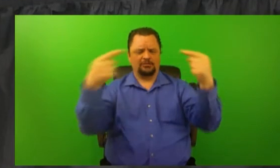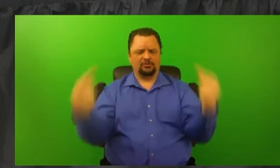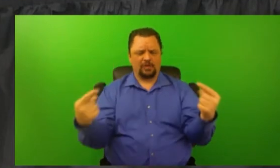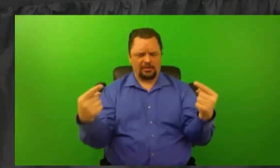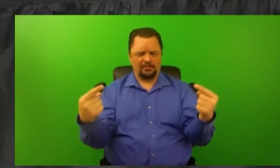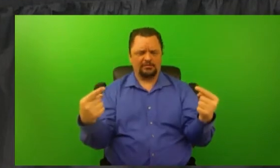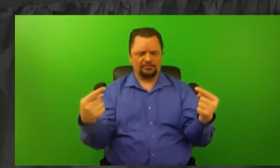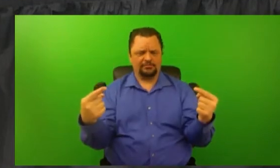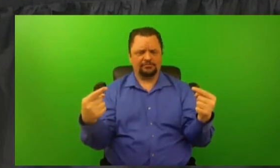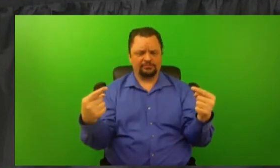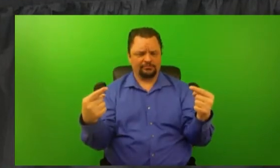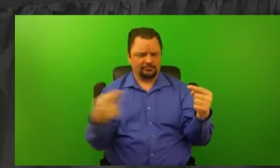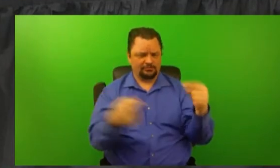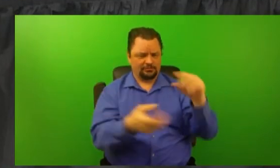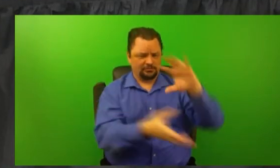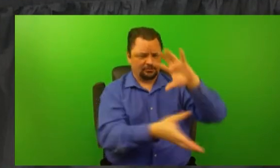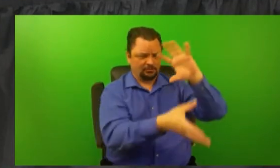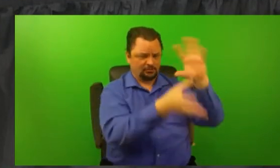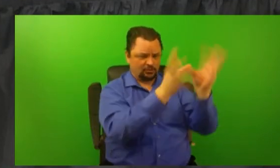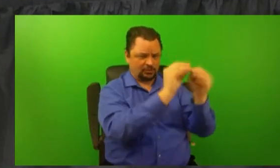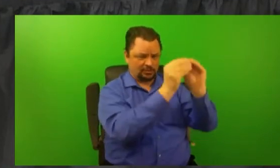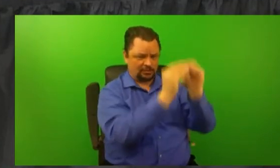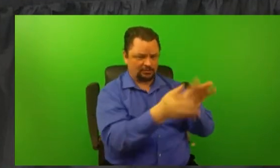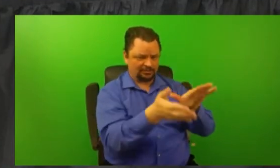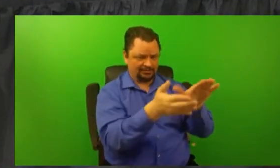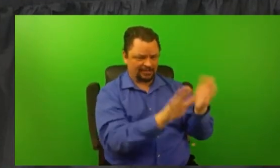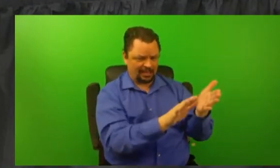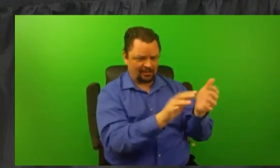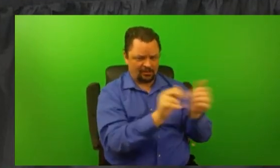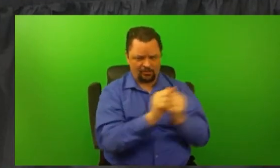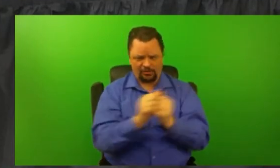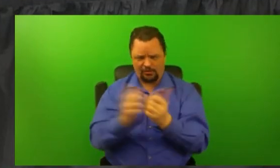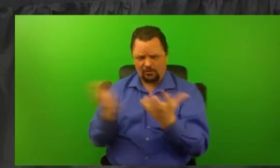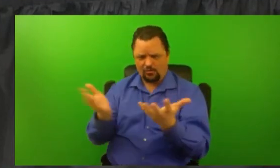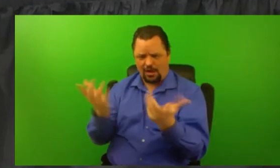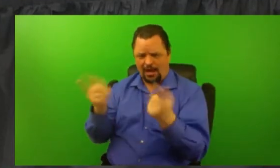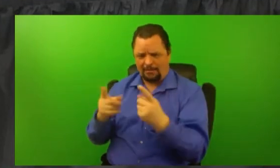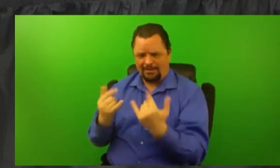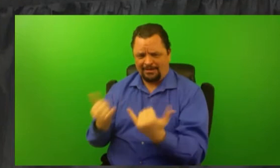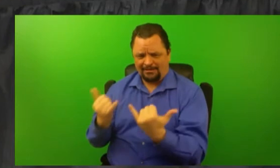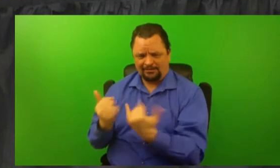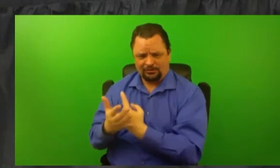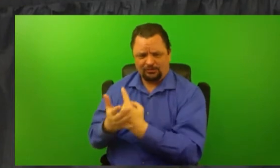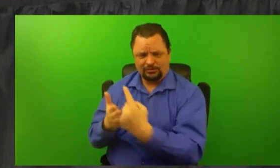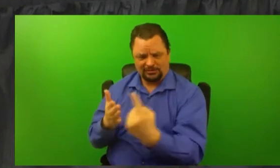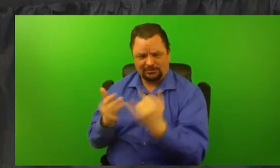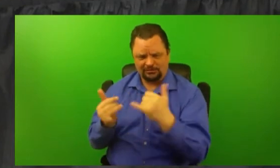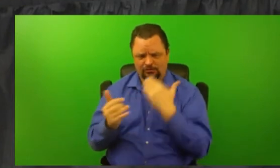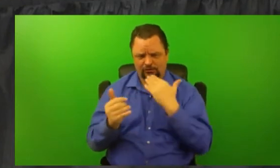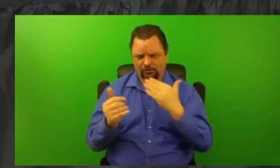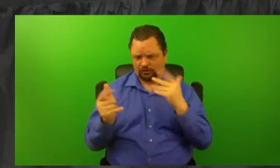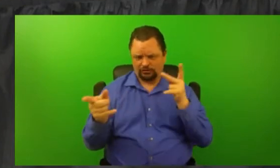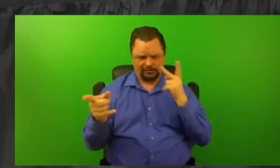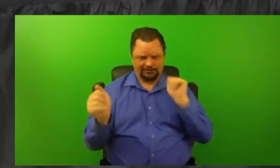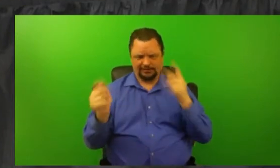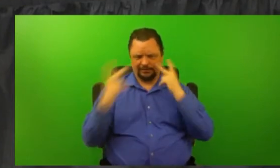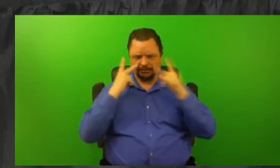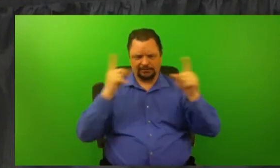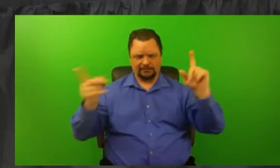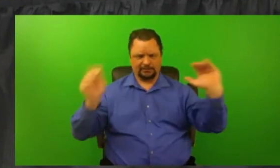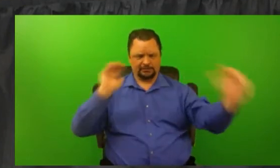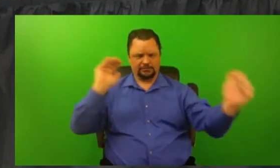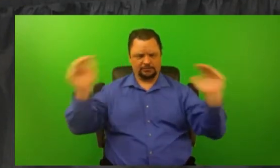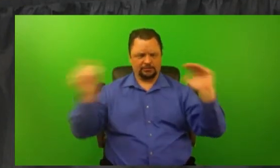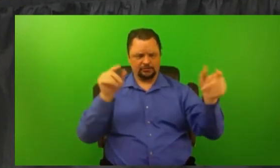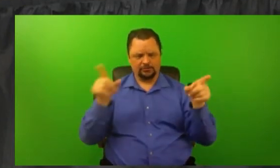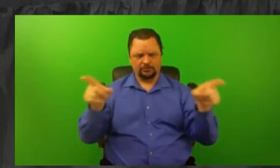in, say, the last week or so, it would be good to highlight that. So let me just propose with those 3 changes. Is there